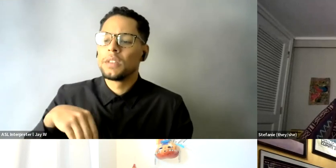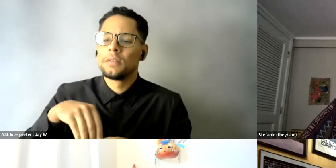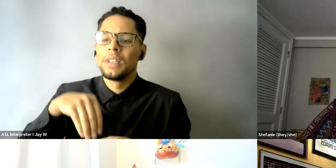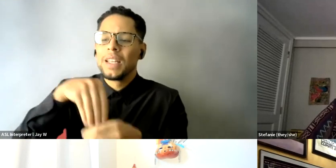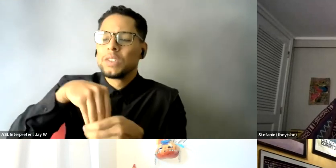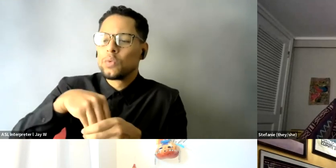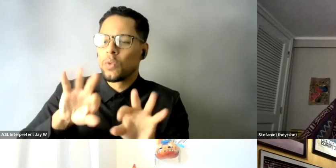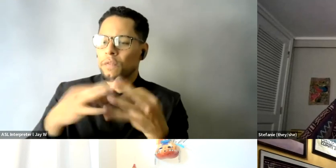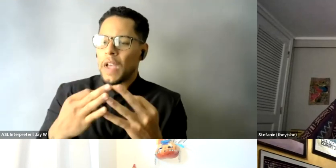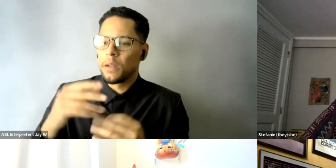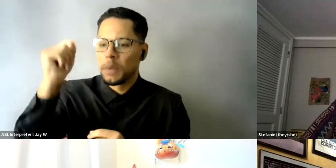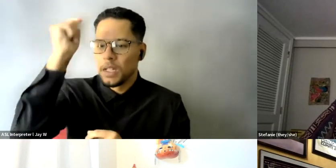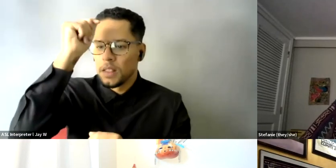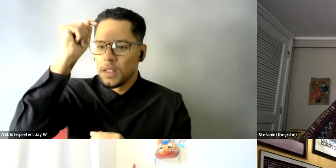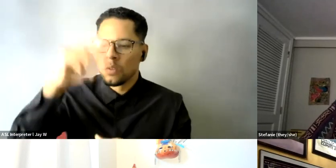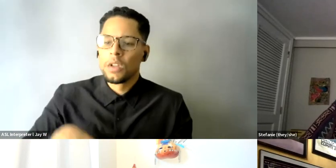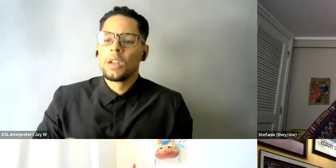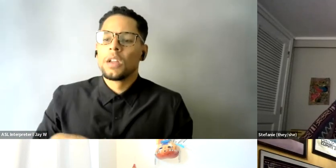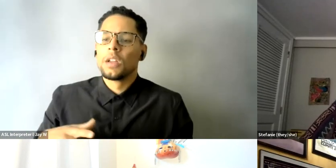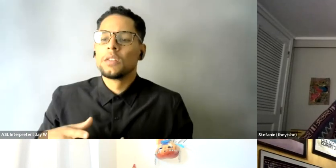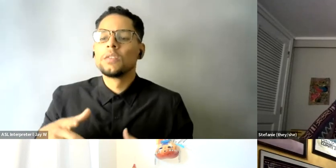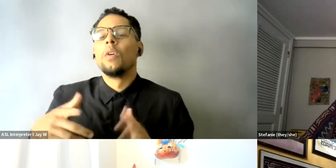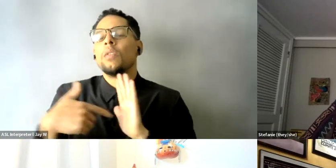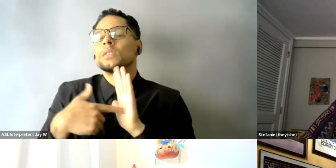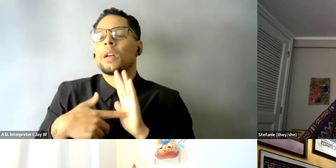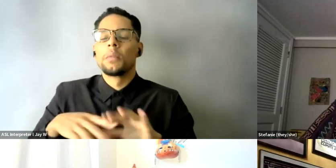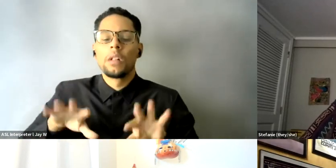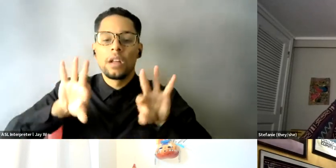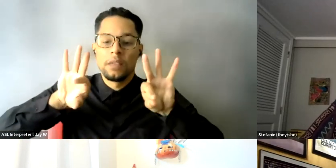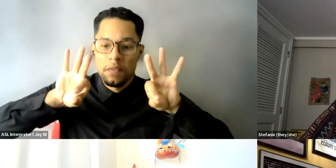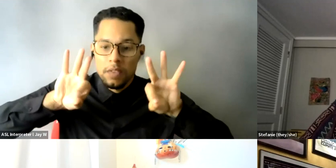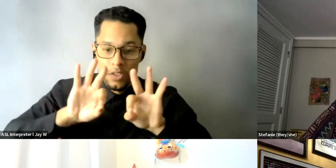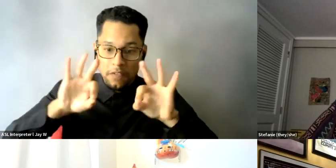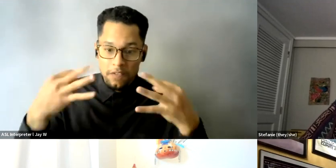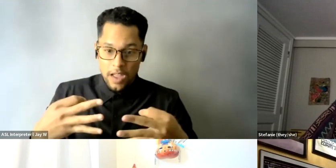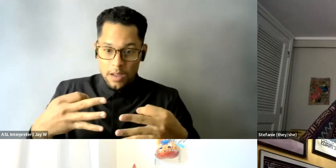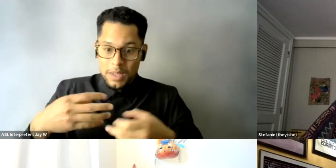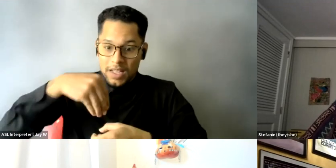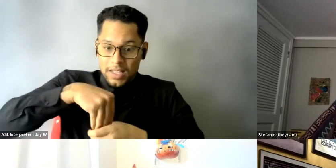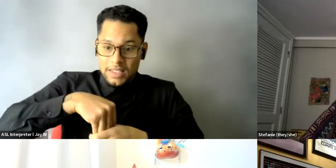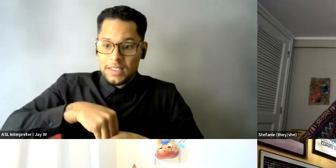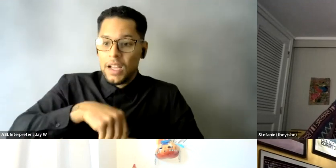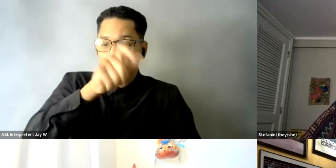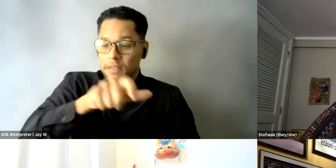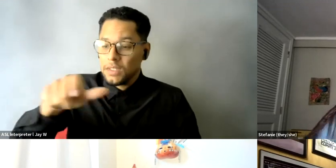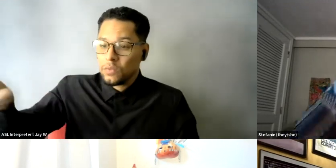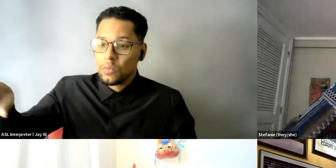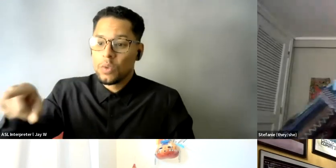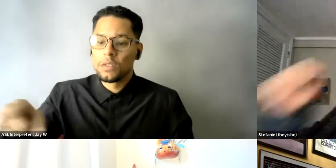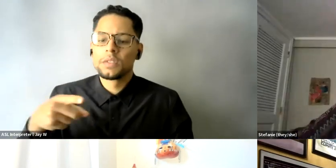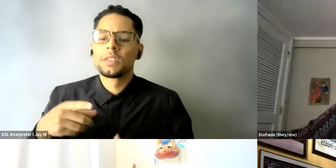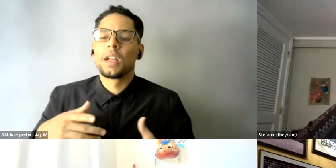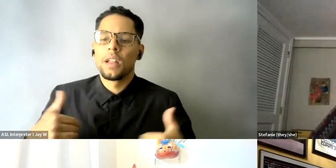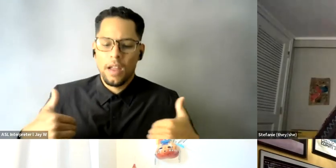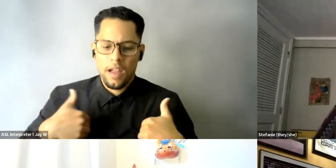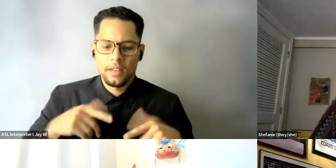is this idea that like a family inside of each one of us, we have a whole bunch of different parts that have relationships with